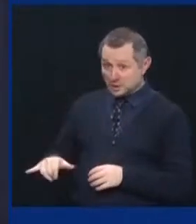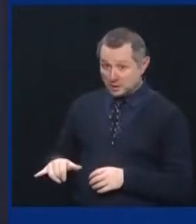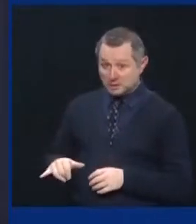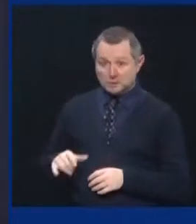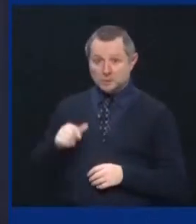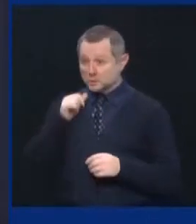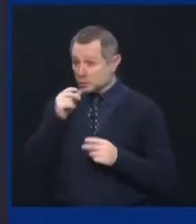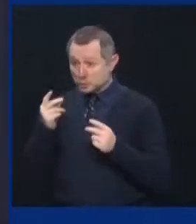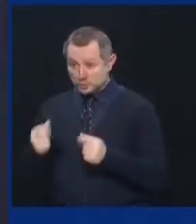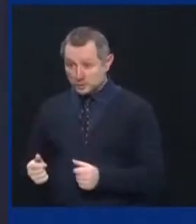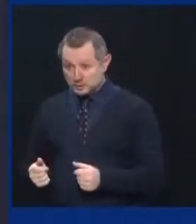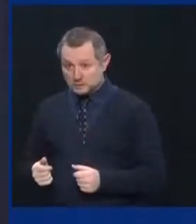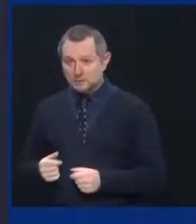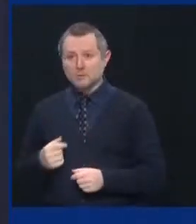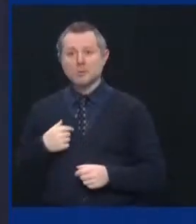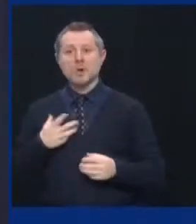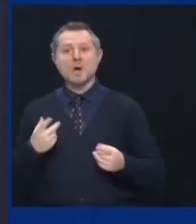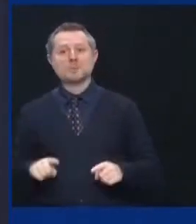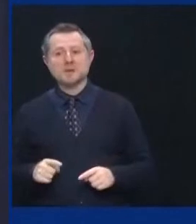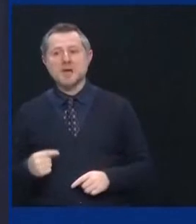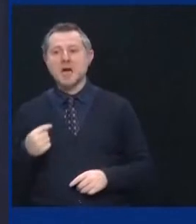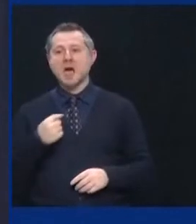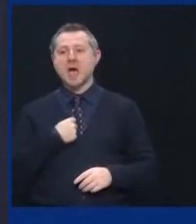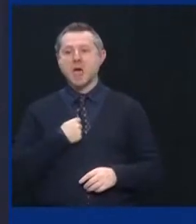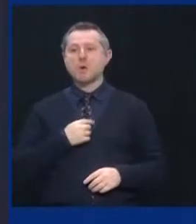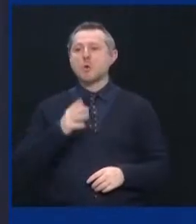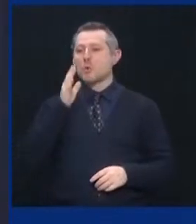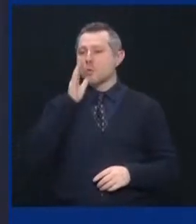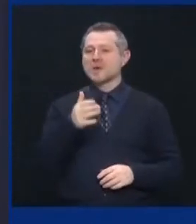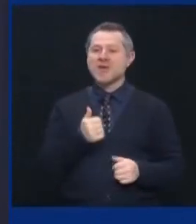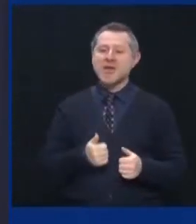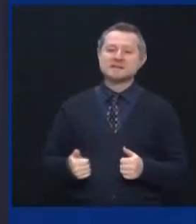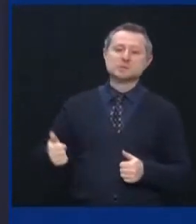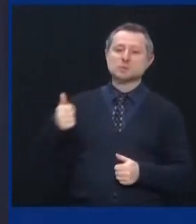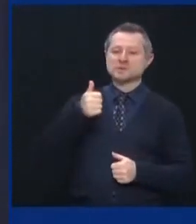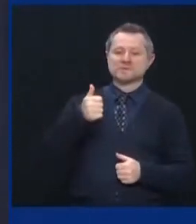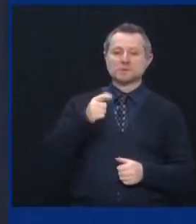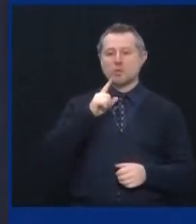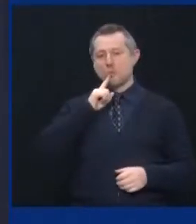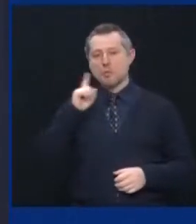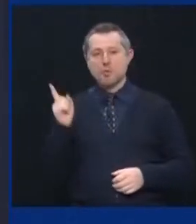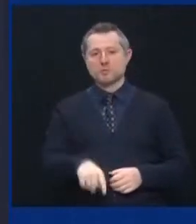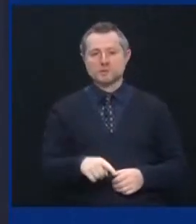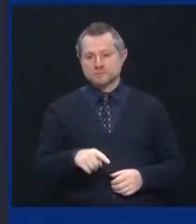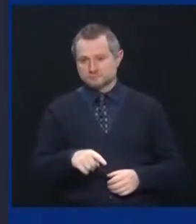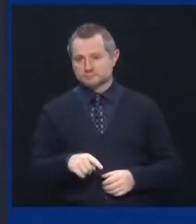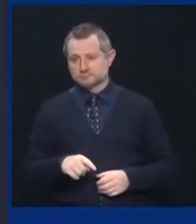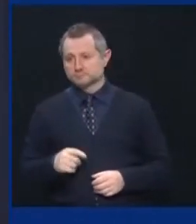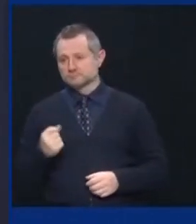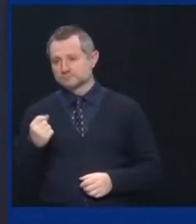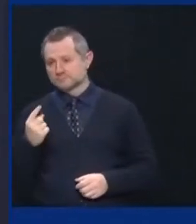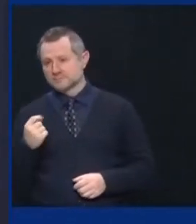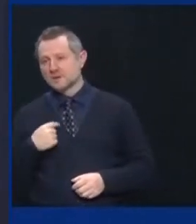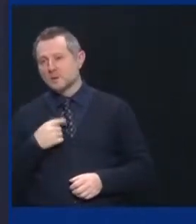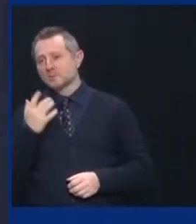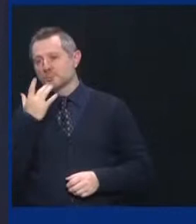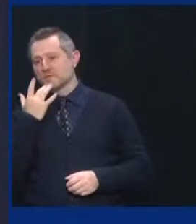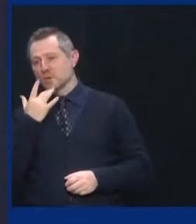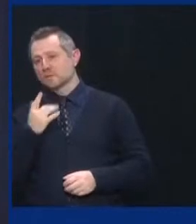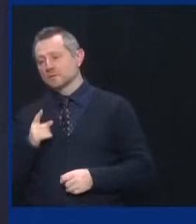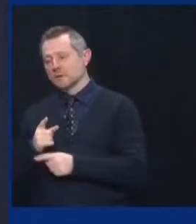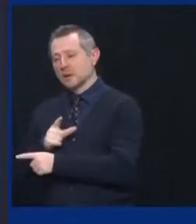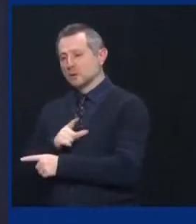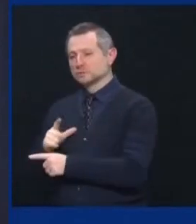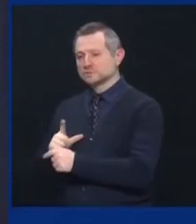quickly, then I would do an executive order to do it. But I'd rather see them just close